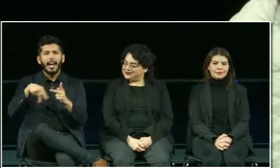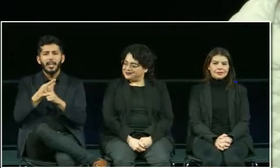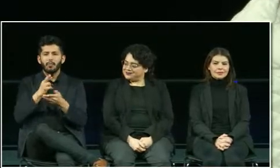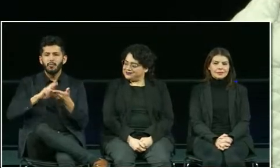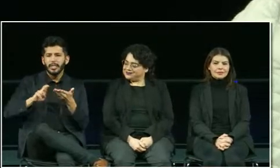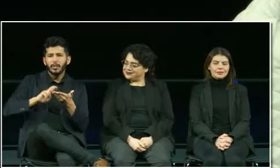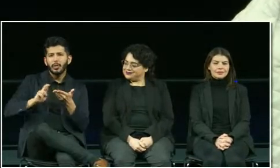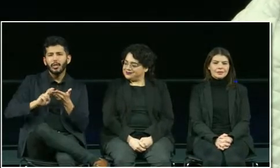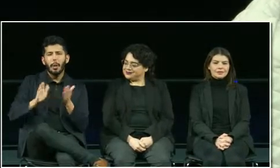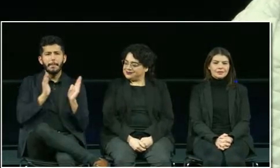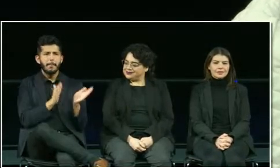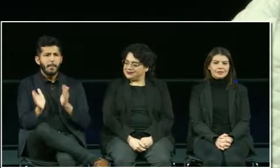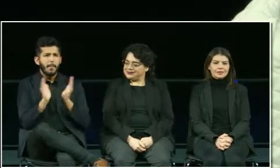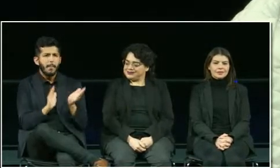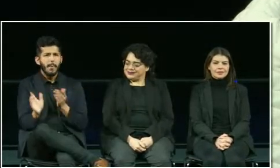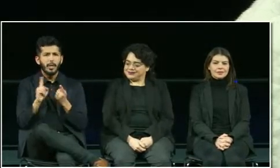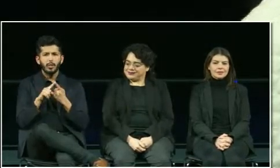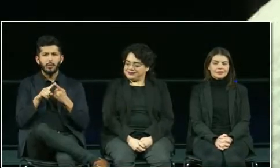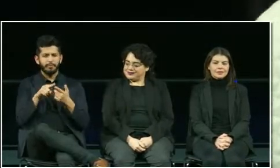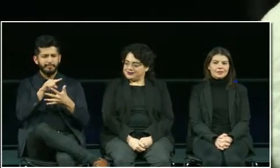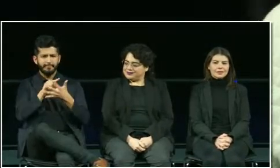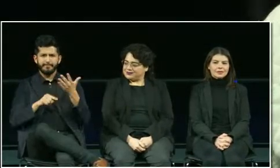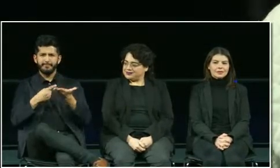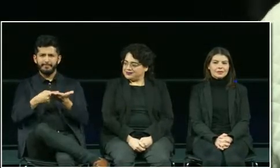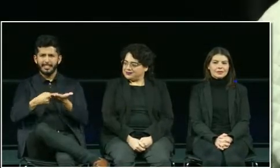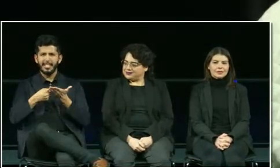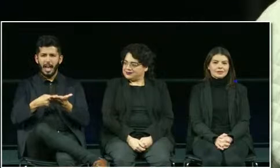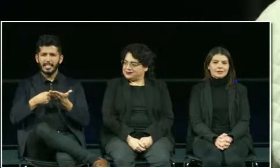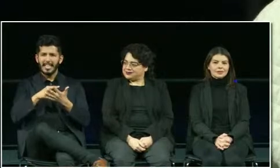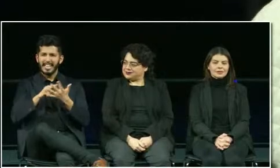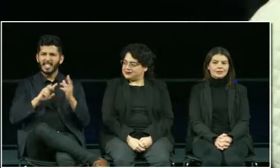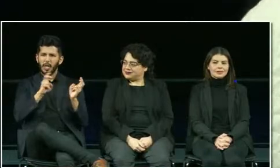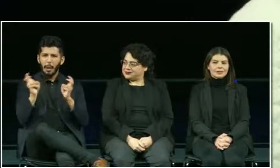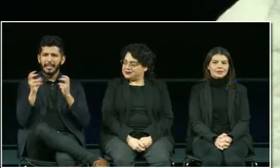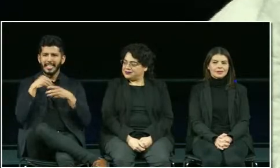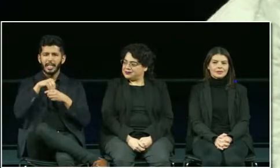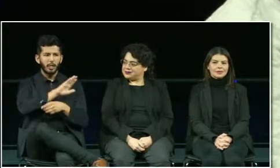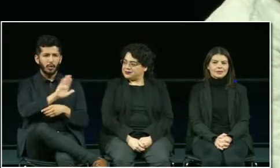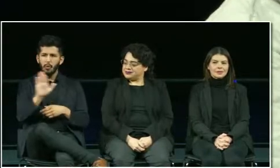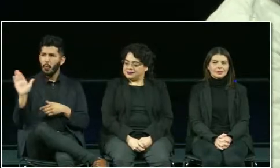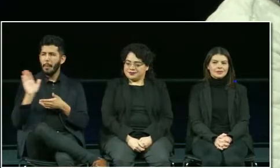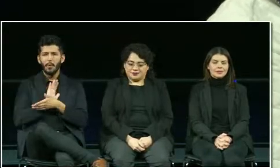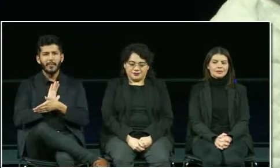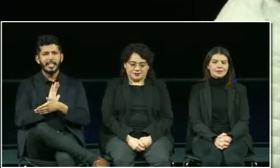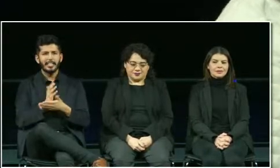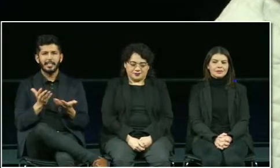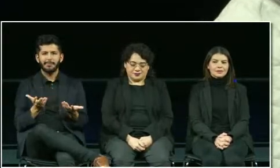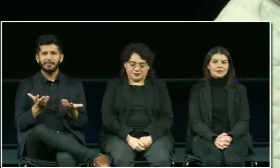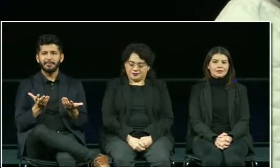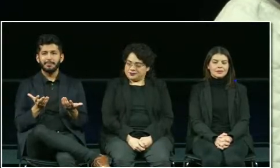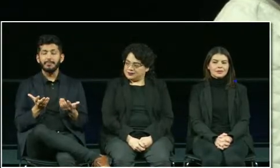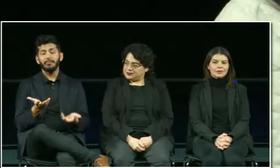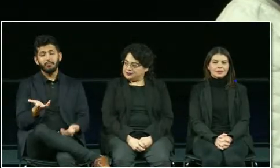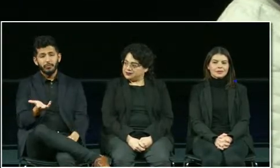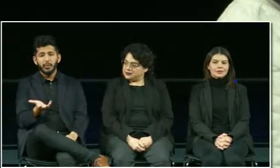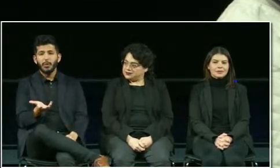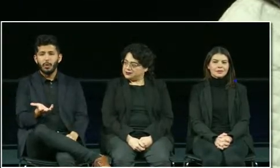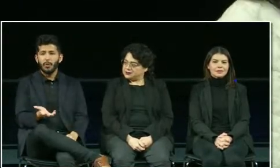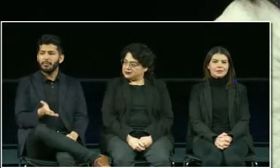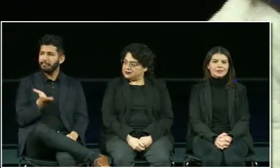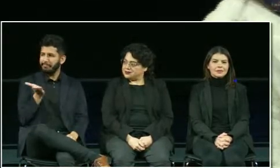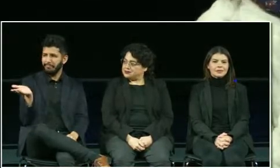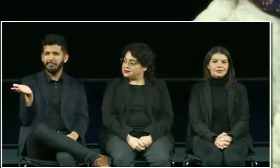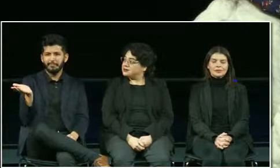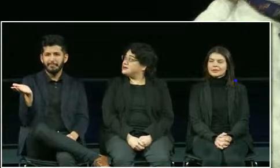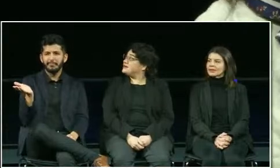prepare yourself to take on the issues that are in the main theme of your film? So, if I may, Jens,